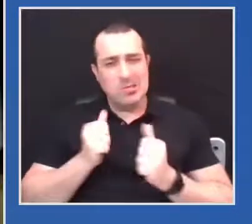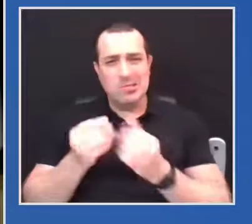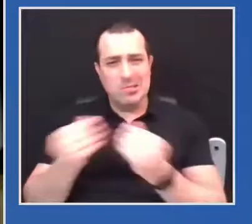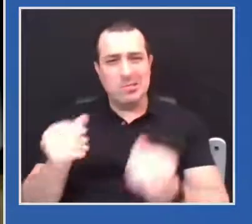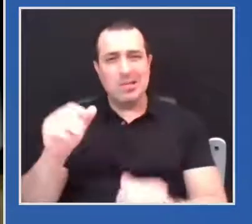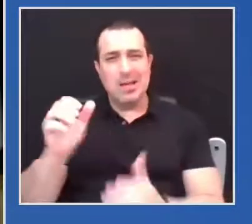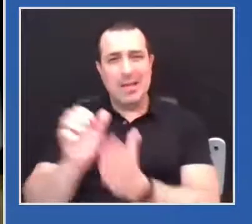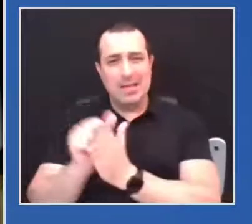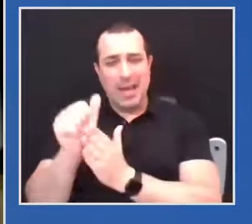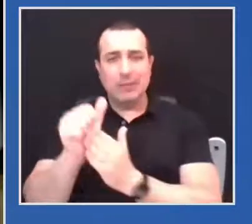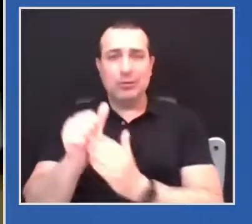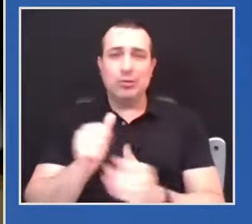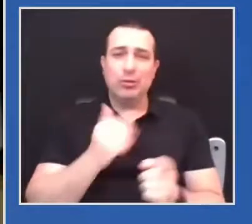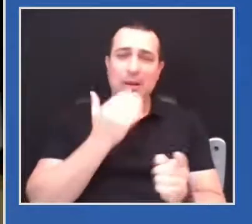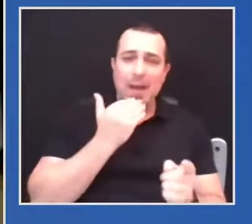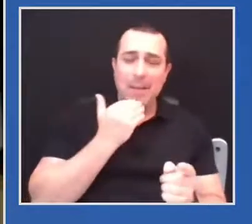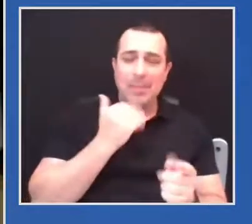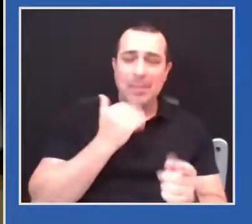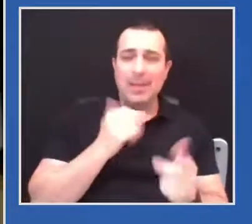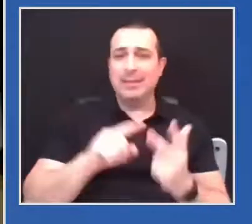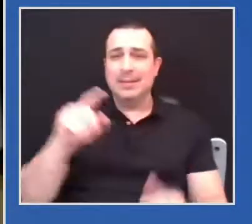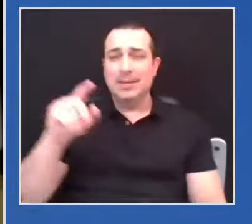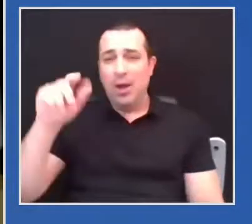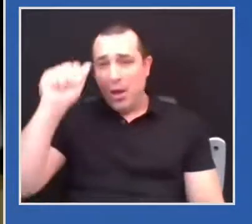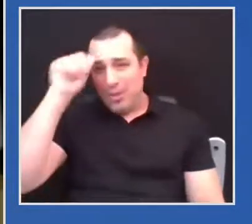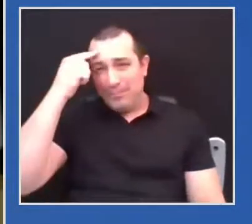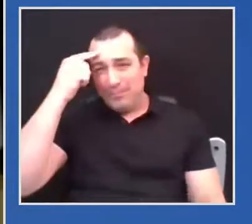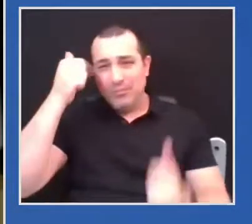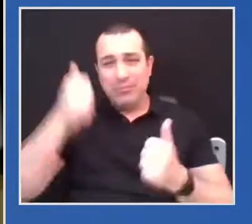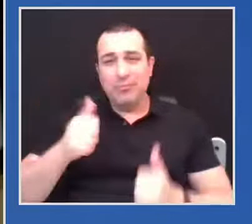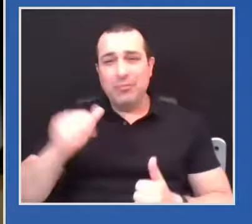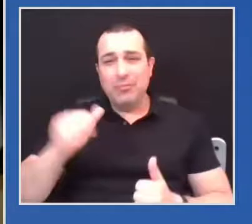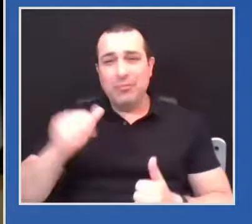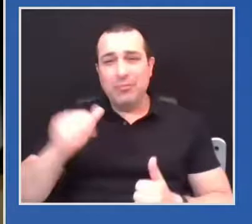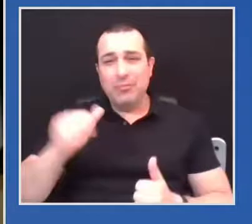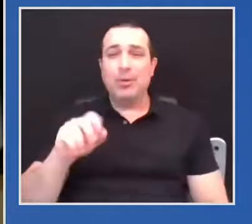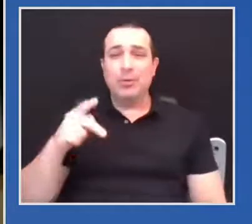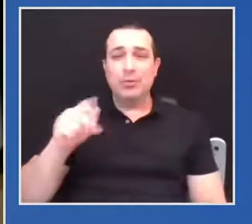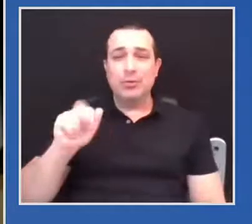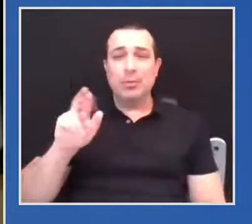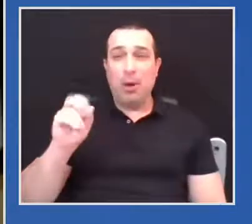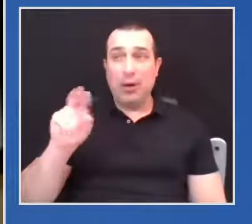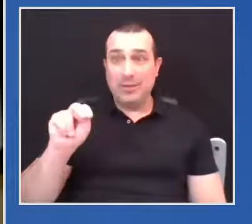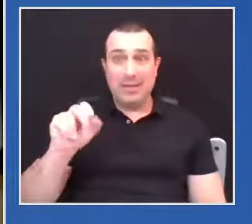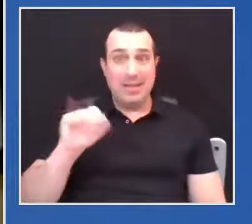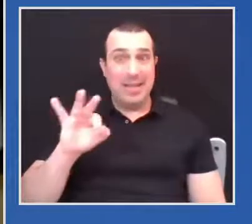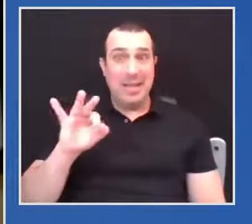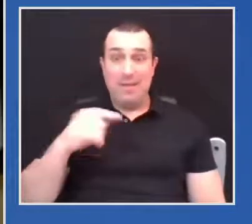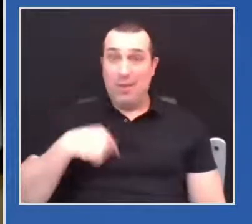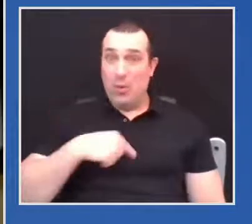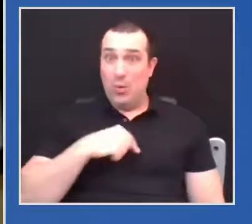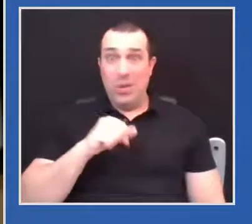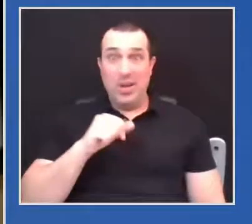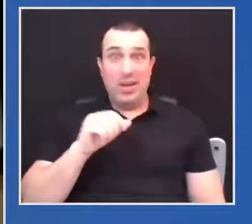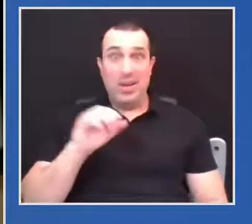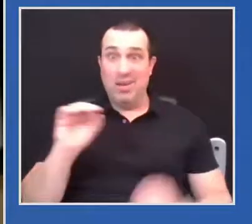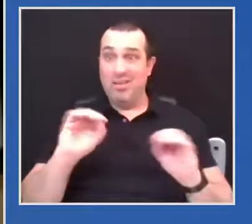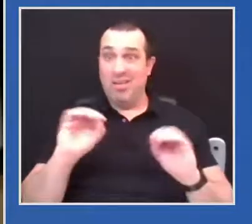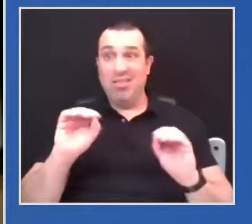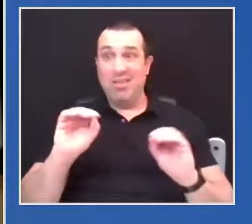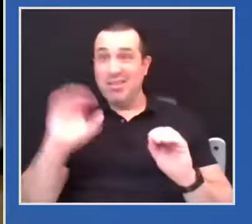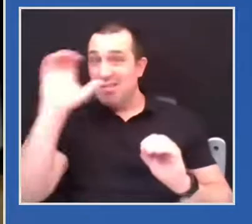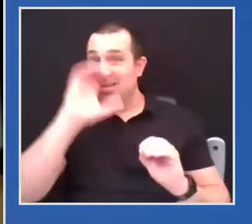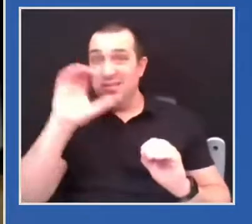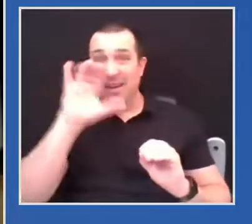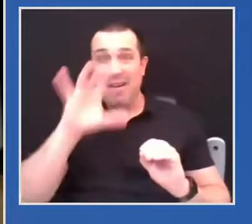and Parkinson's. If we do not, and no drug company has the capacity to do it, if we do not find an